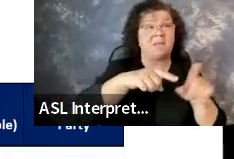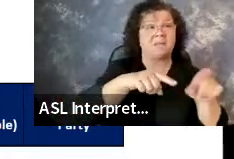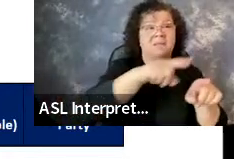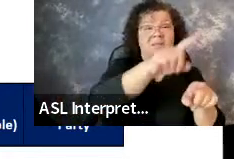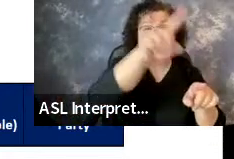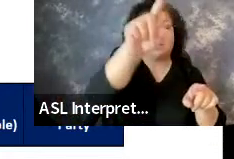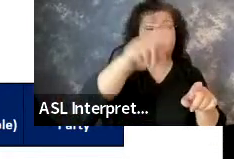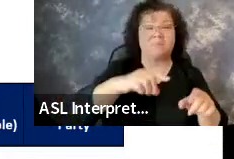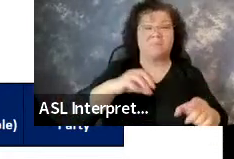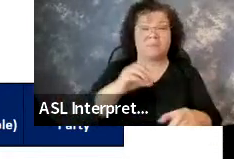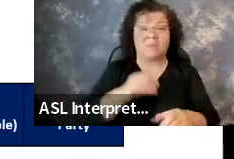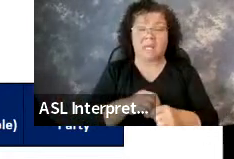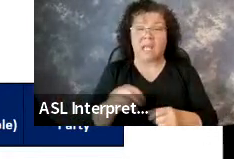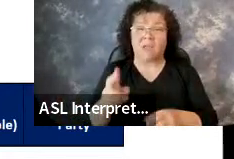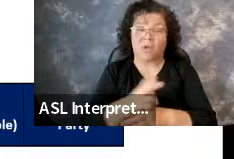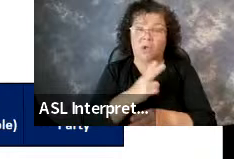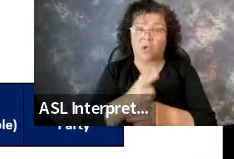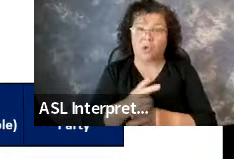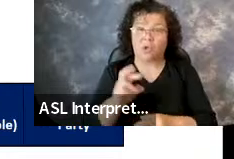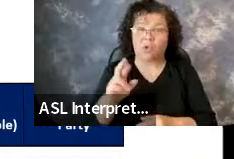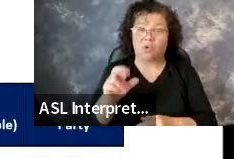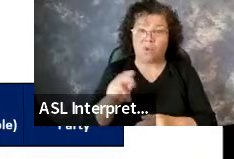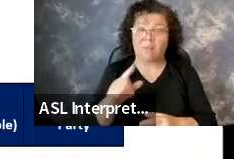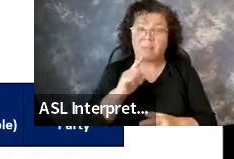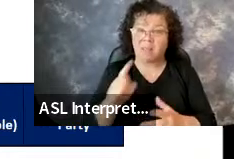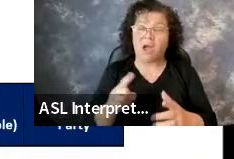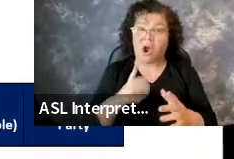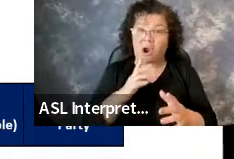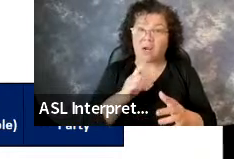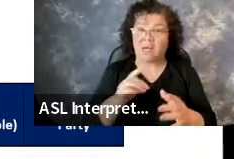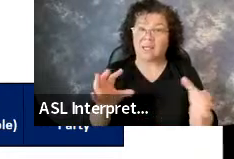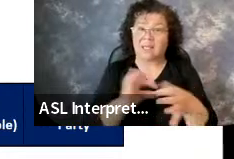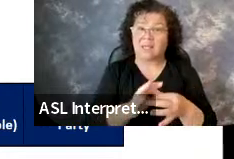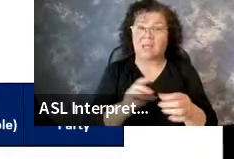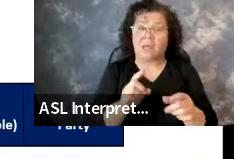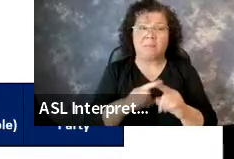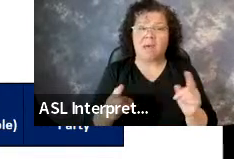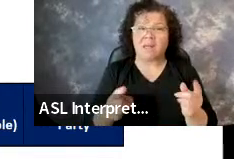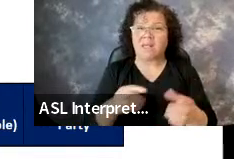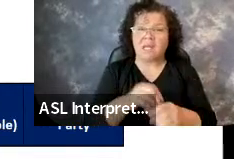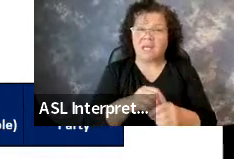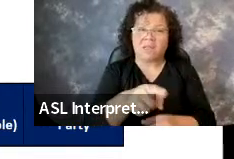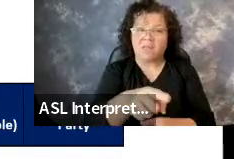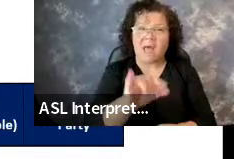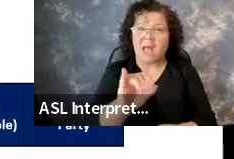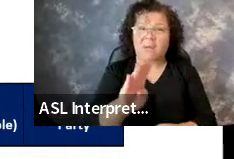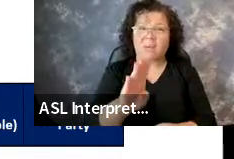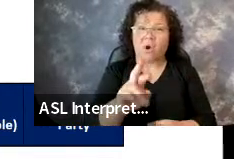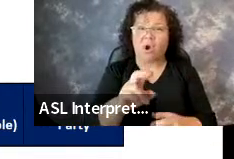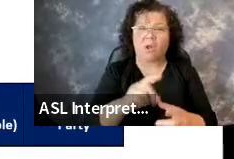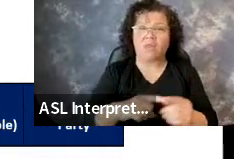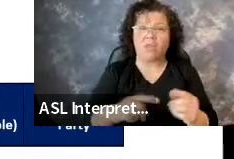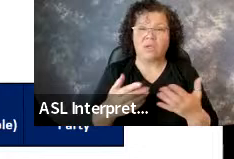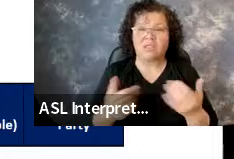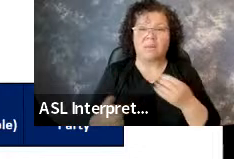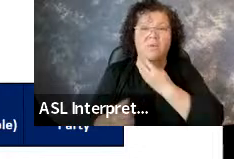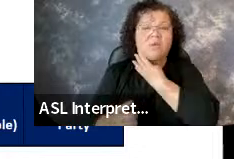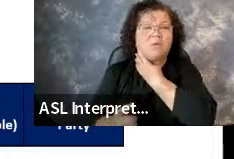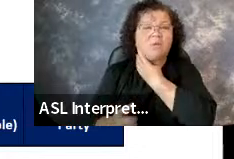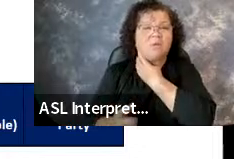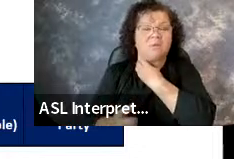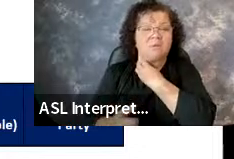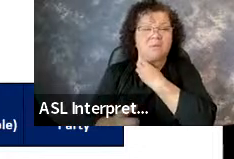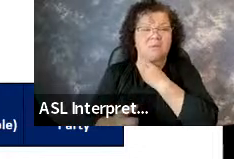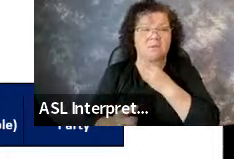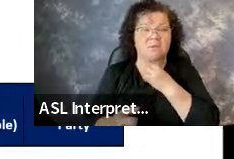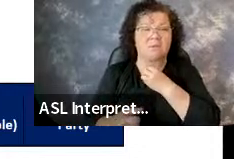the IBR realm, they're totally separate silos that don't interface with each other at all. One other way that